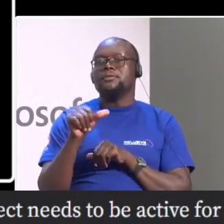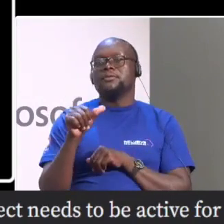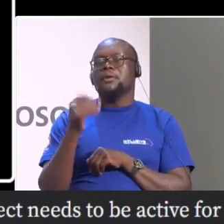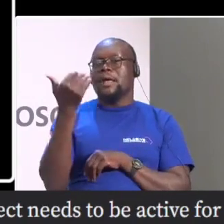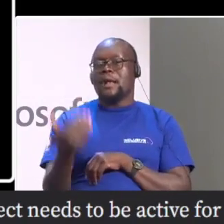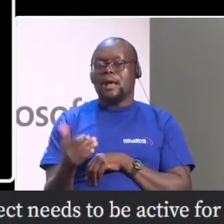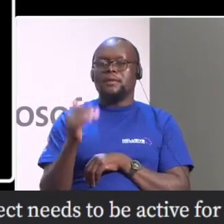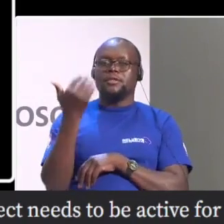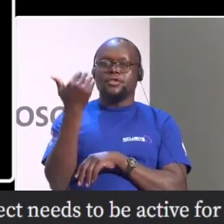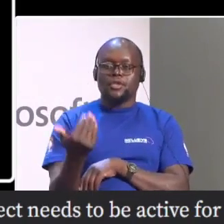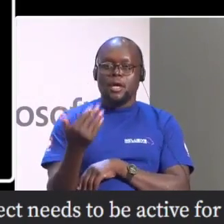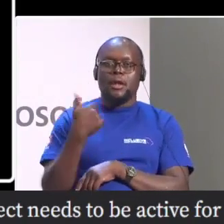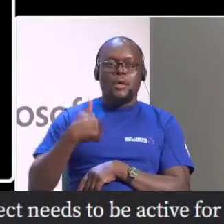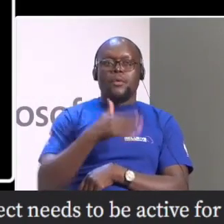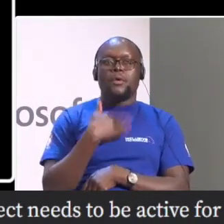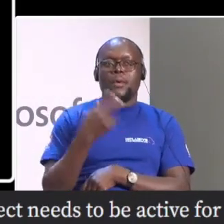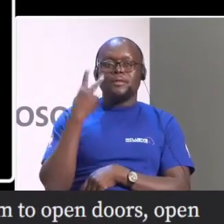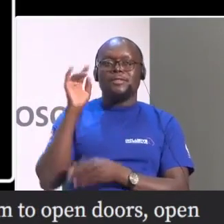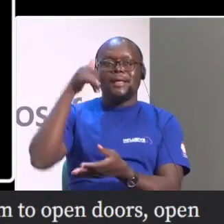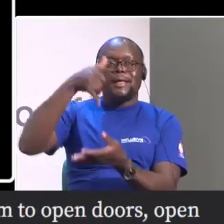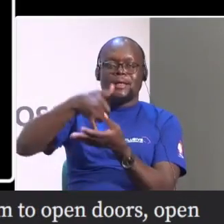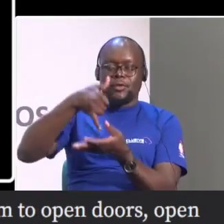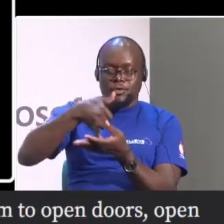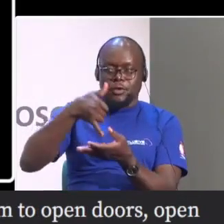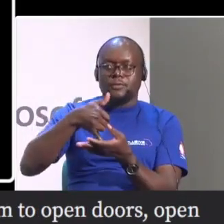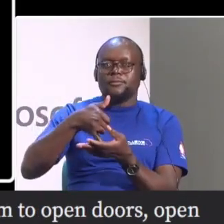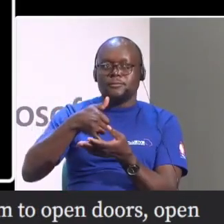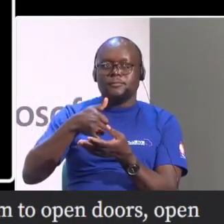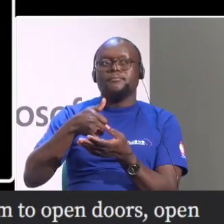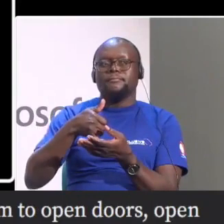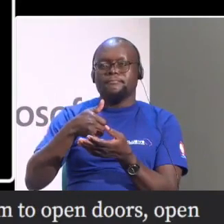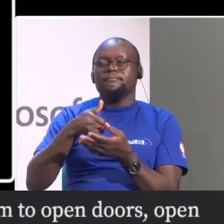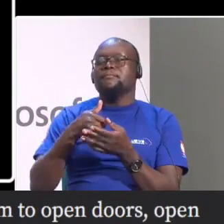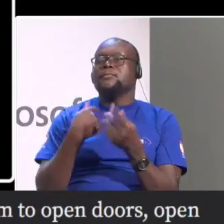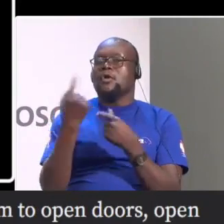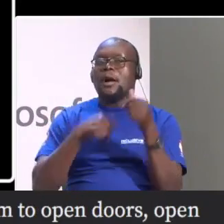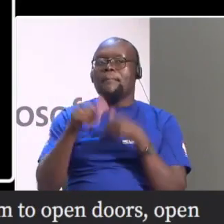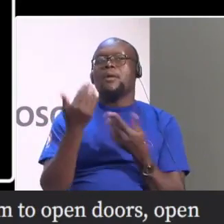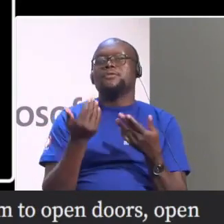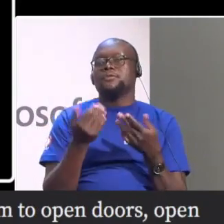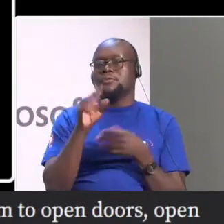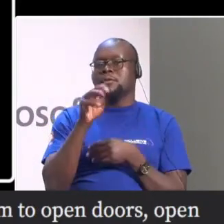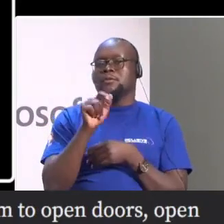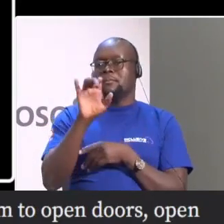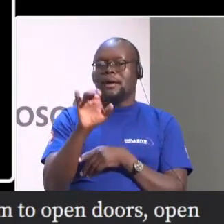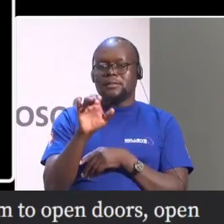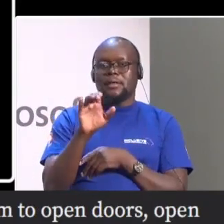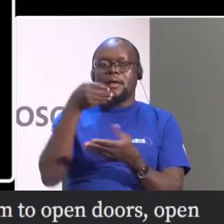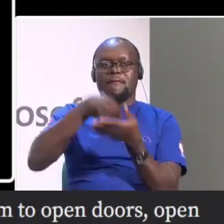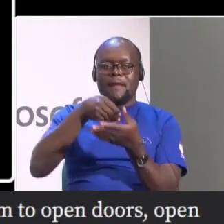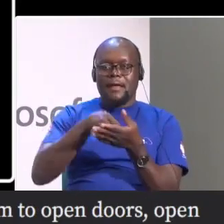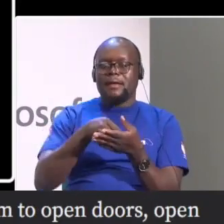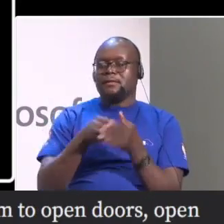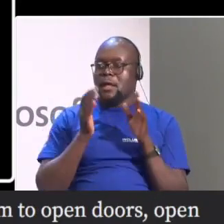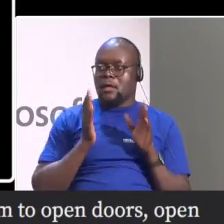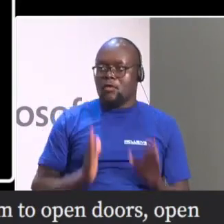HR. We want to see inclusion talked about in marketing, finance,